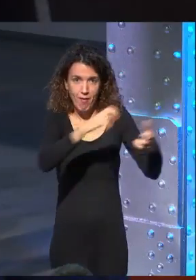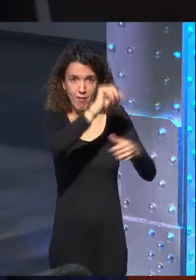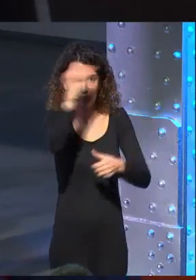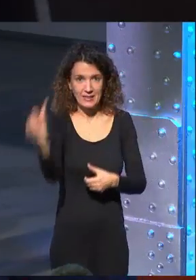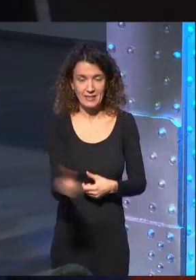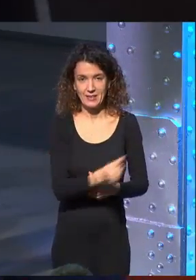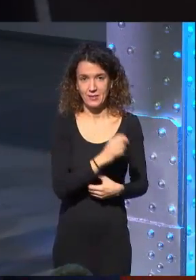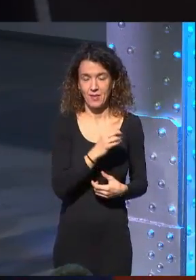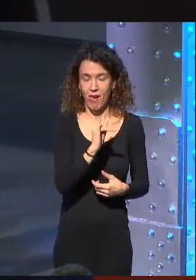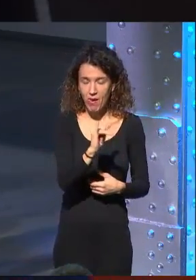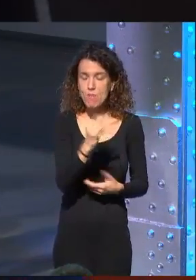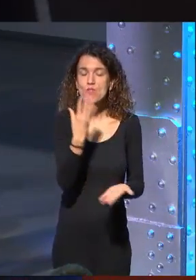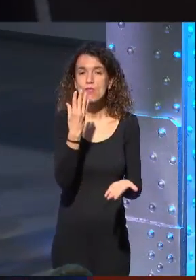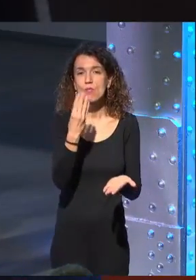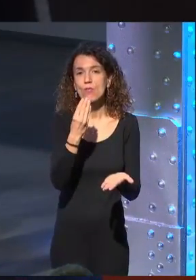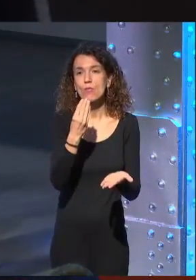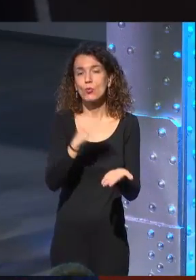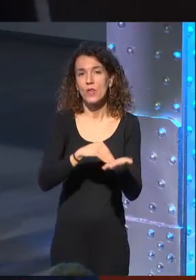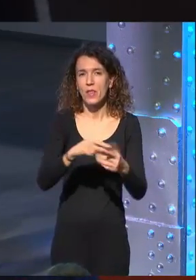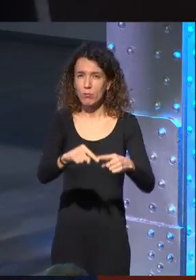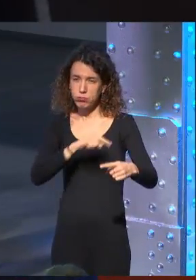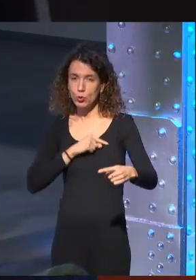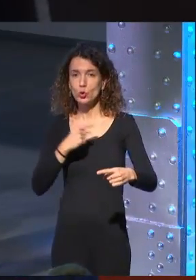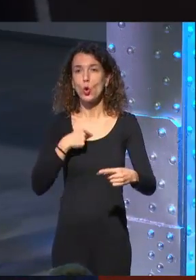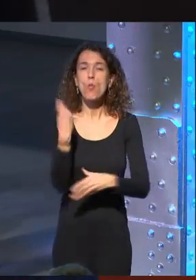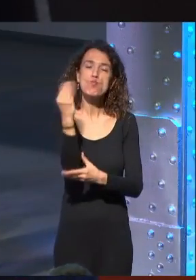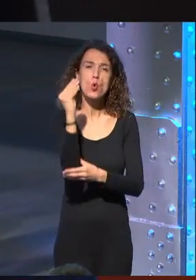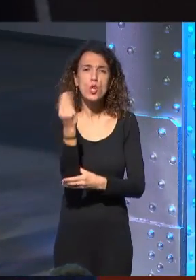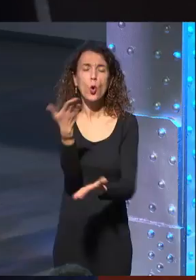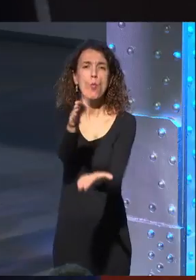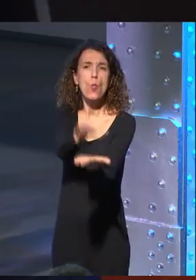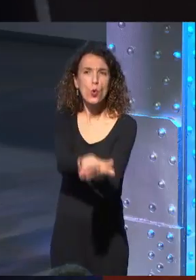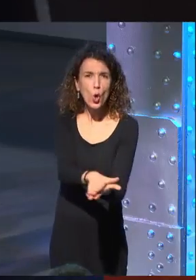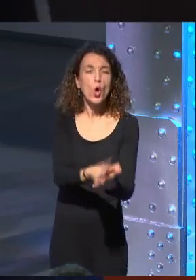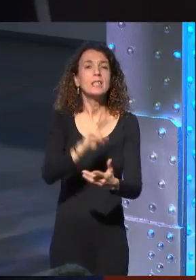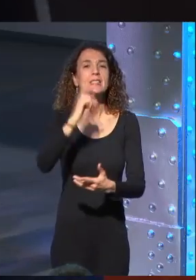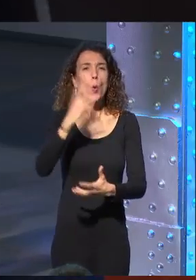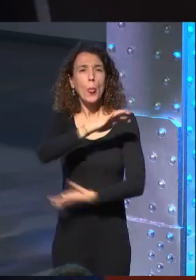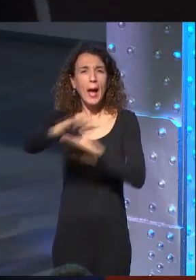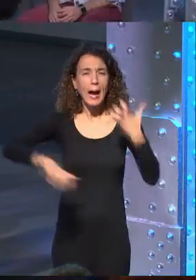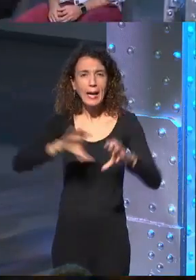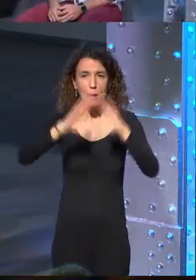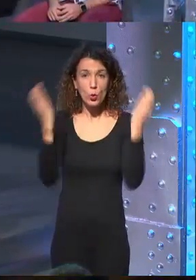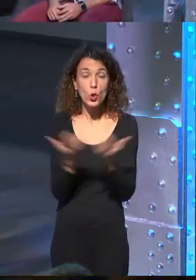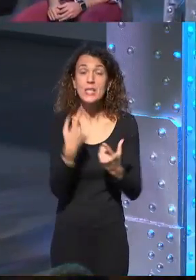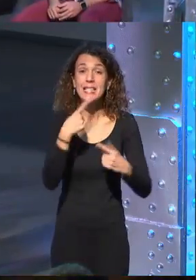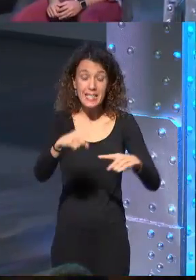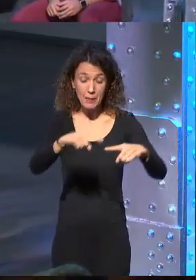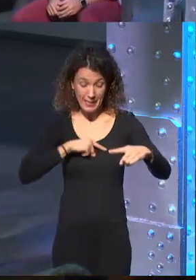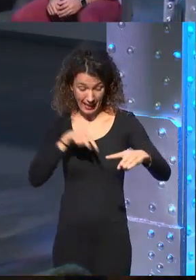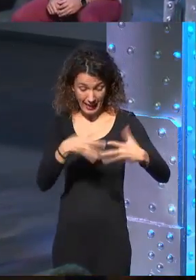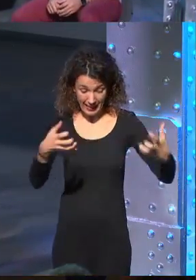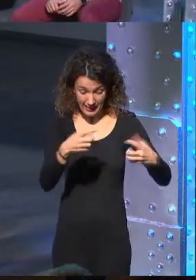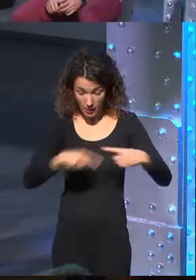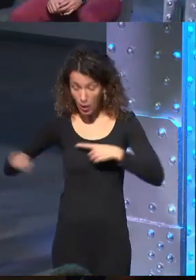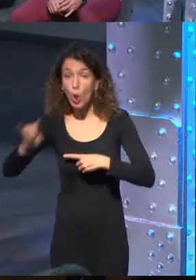to close your account. No, this is much more aggressive. We're gonna kill you. No, I got one that said, well, I'm a puppet that died in the Second World War,